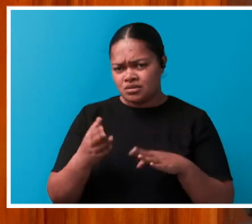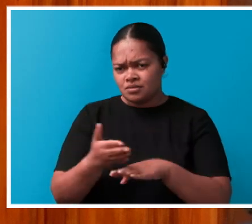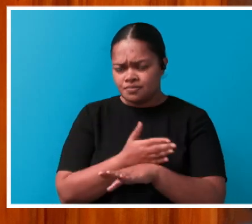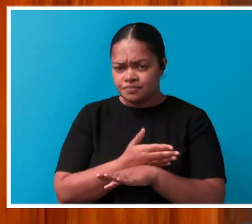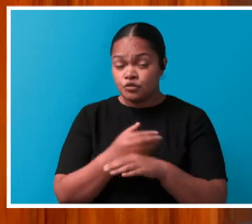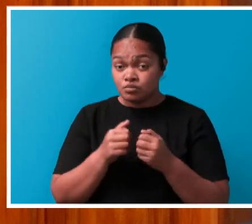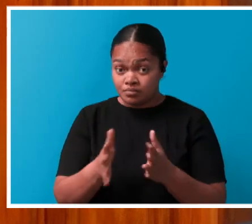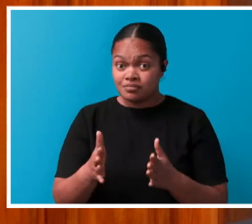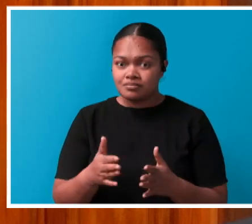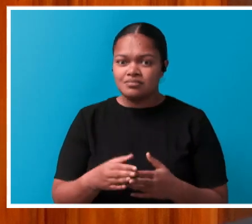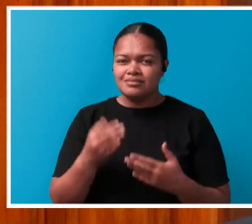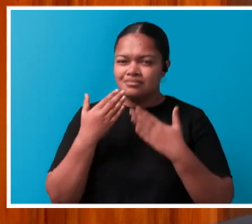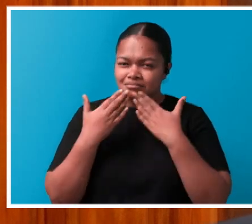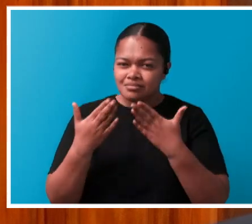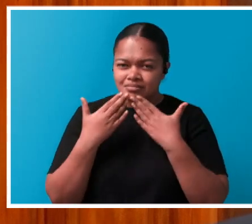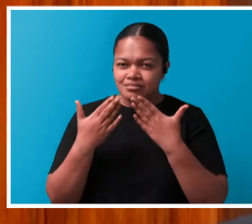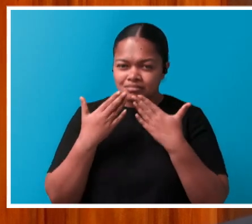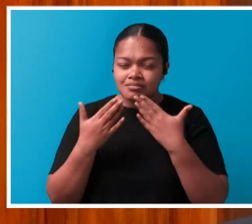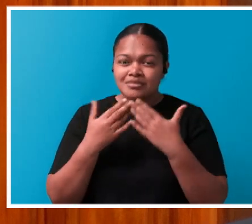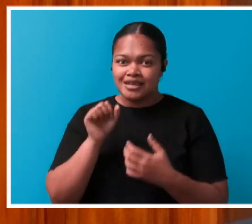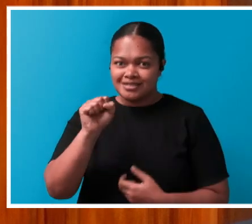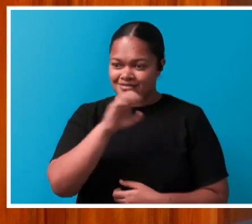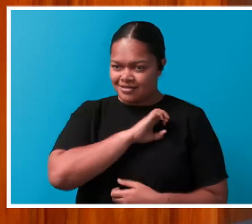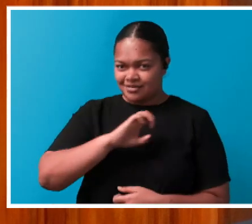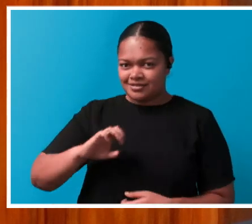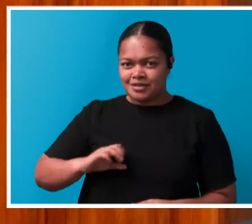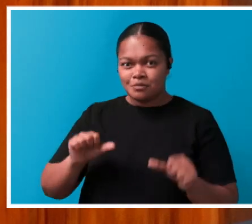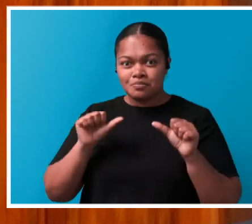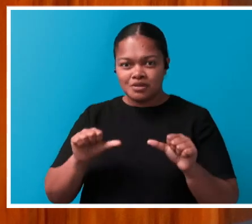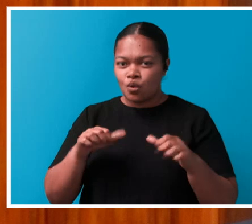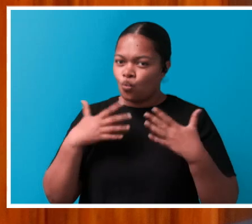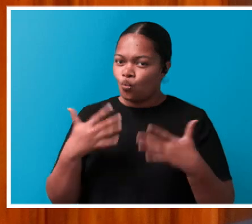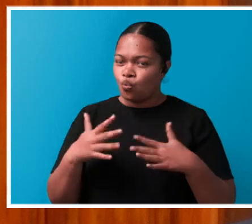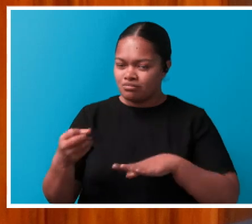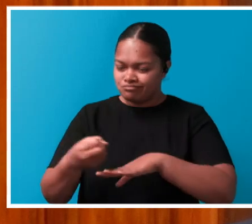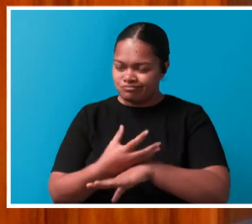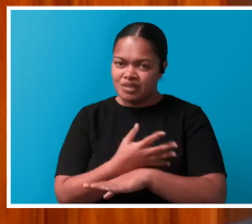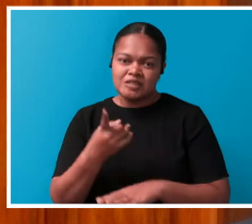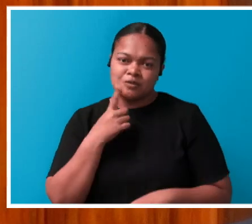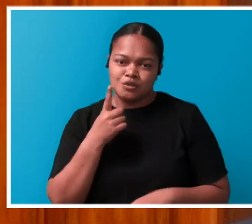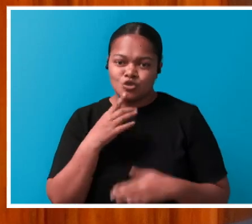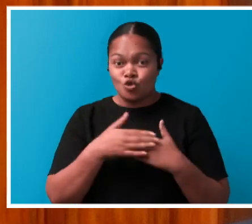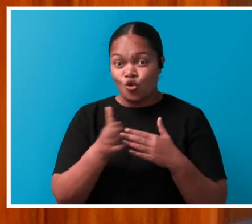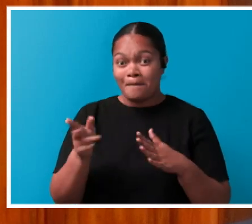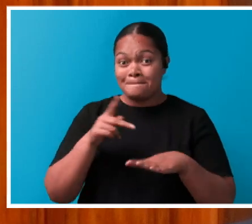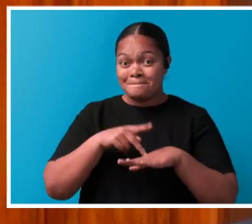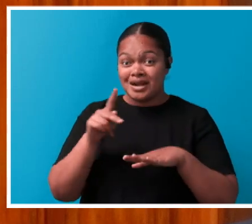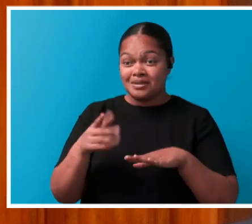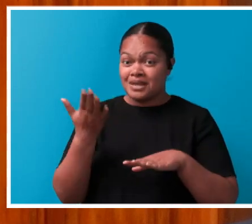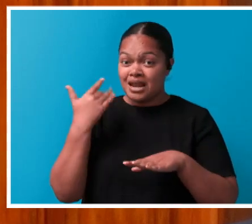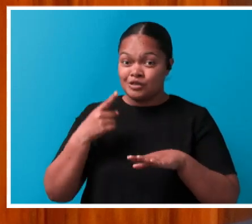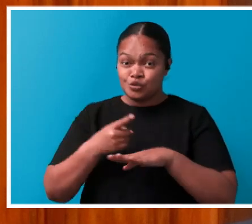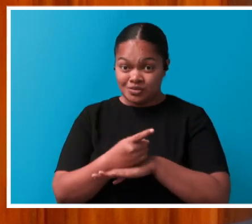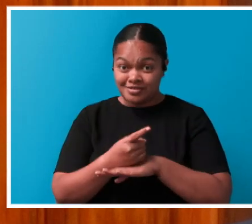sincere gratitude to His Excellency the President for his inspirational speech at the opening of Parliament last week.